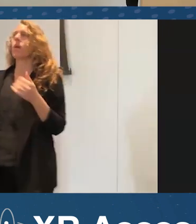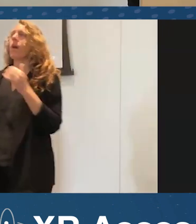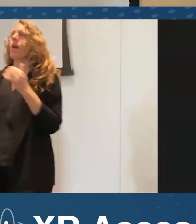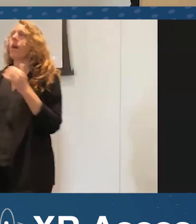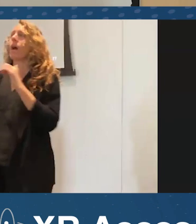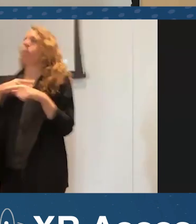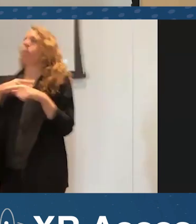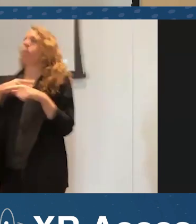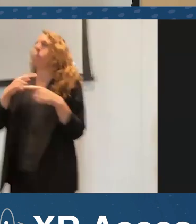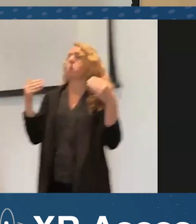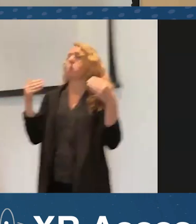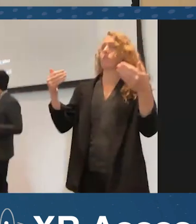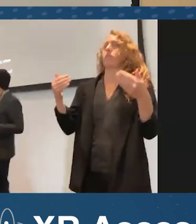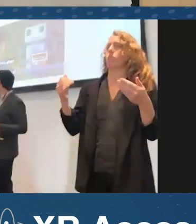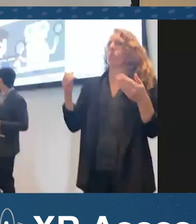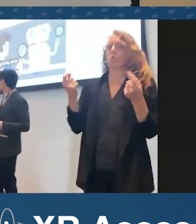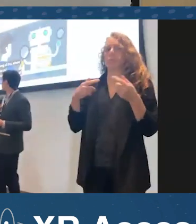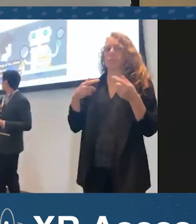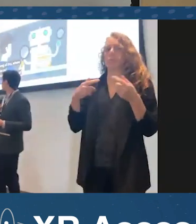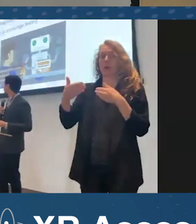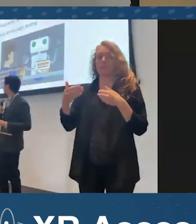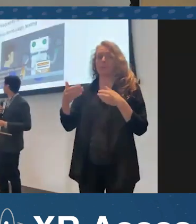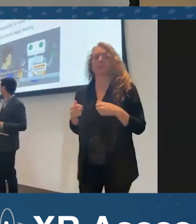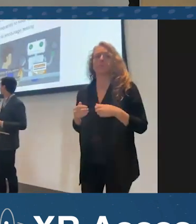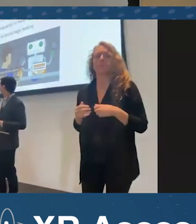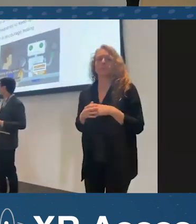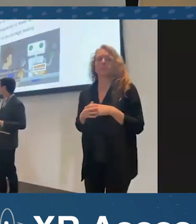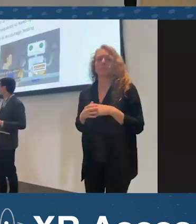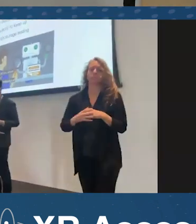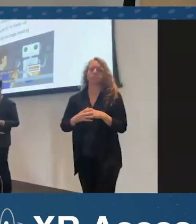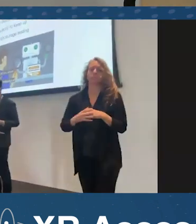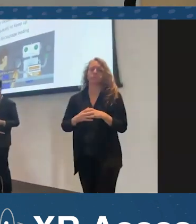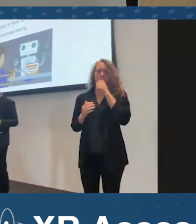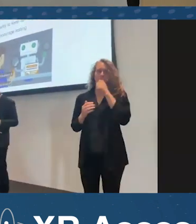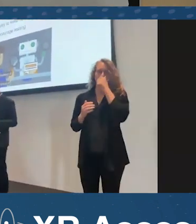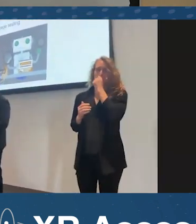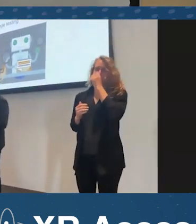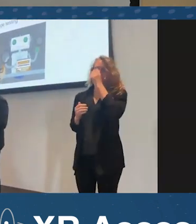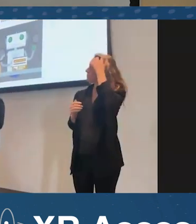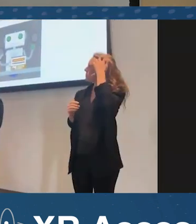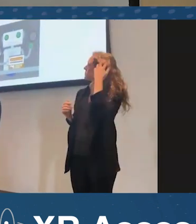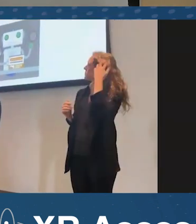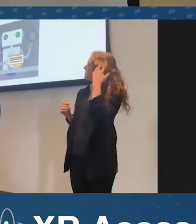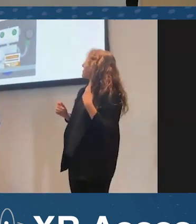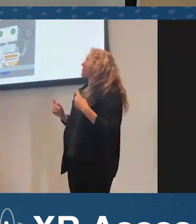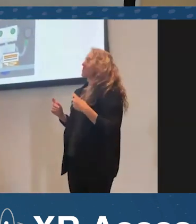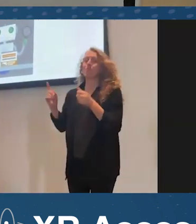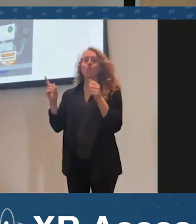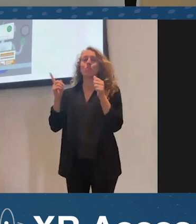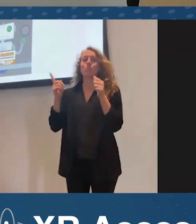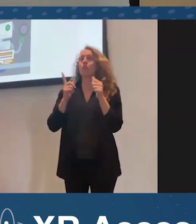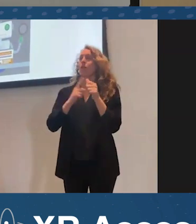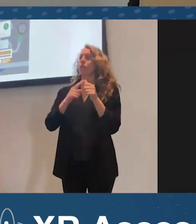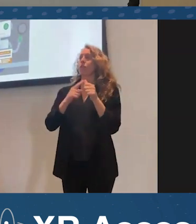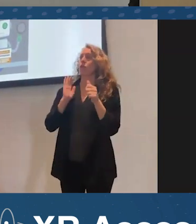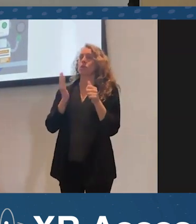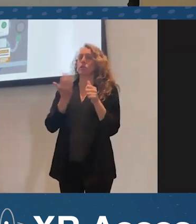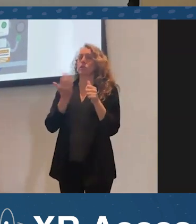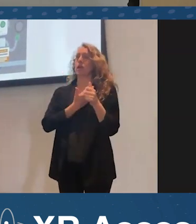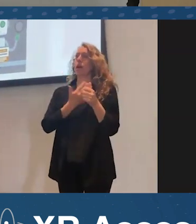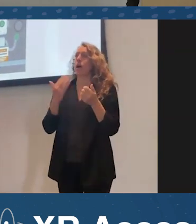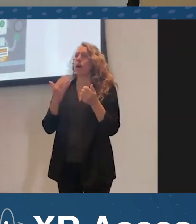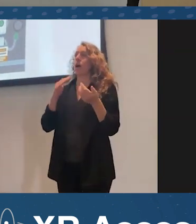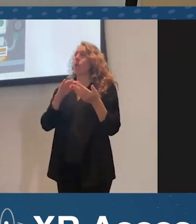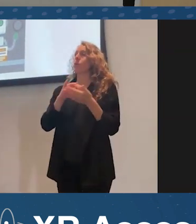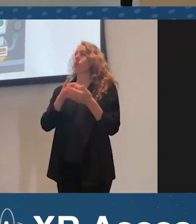Next slide, please, Ricky. First, our study uncovered some novel